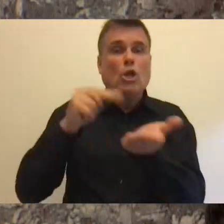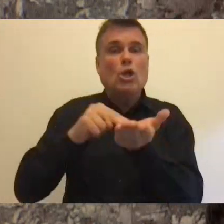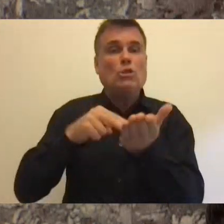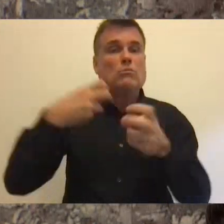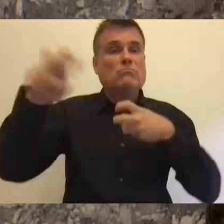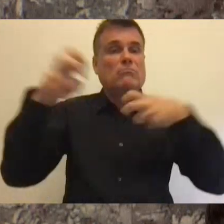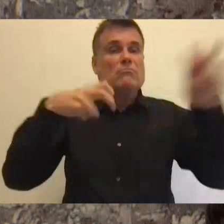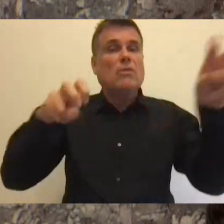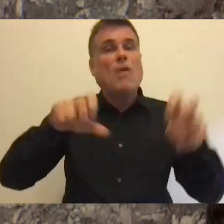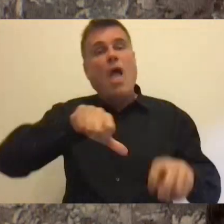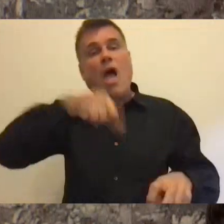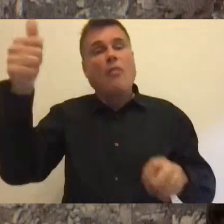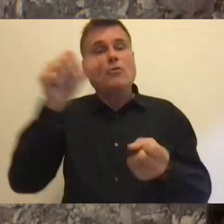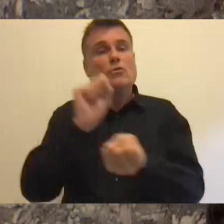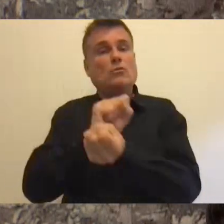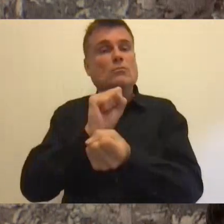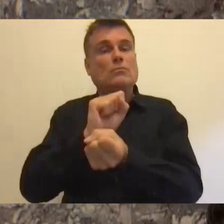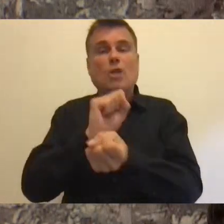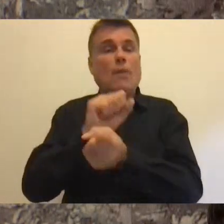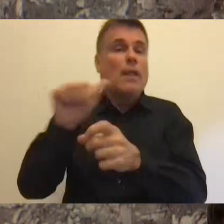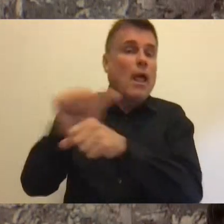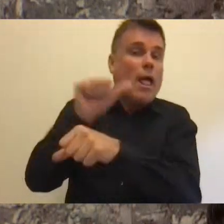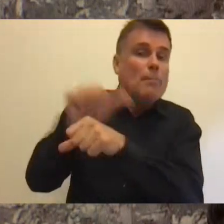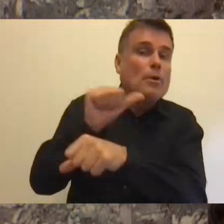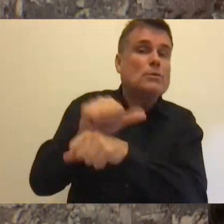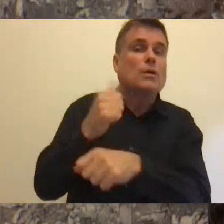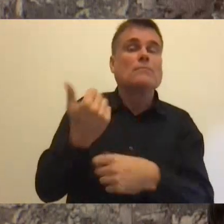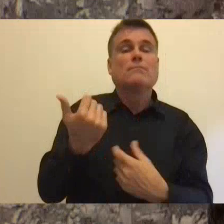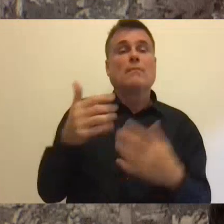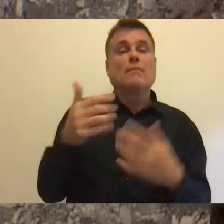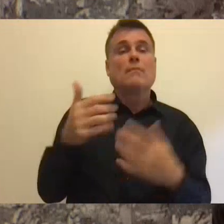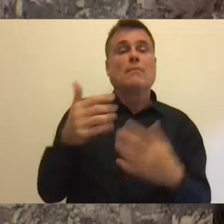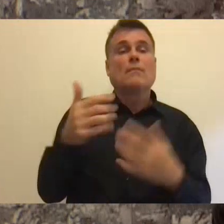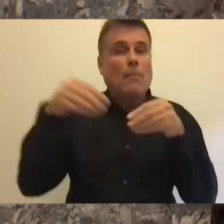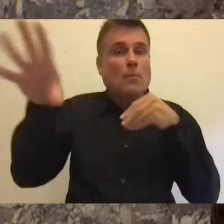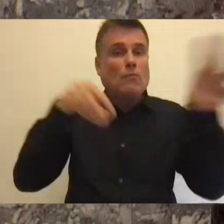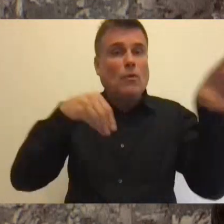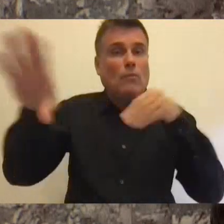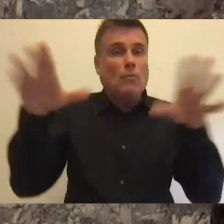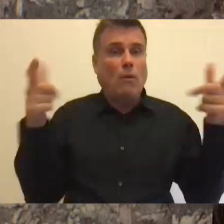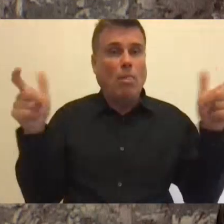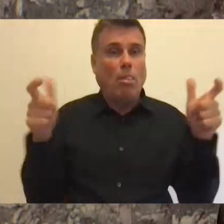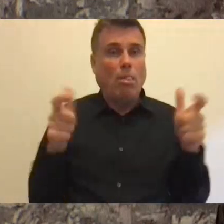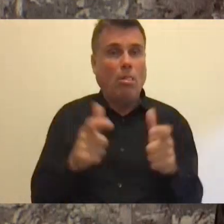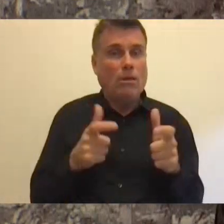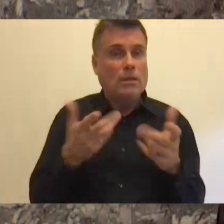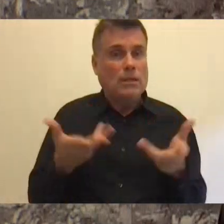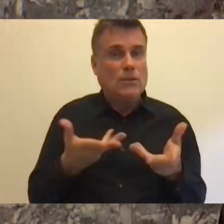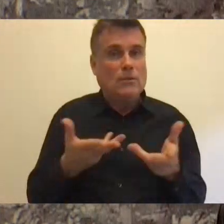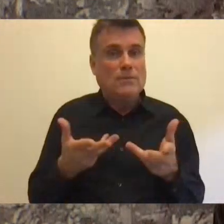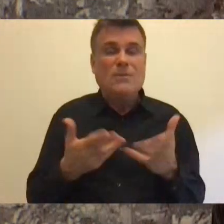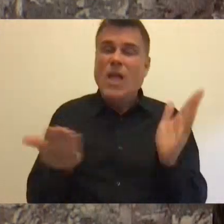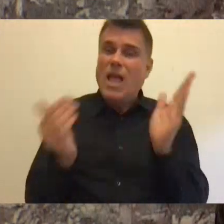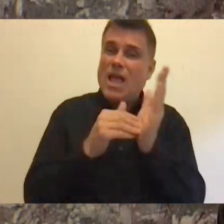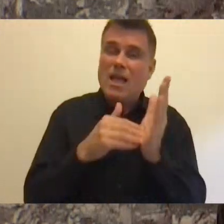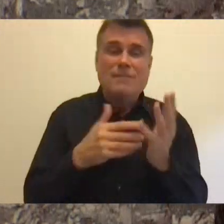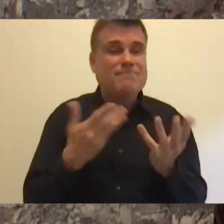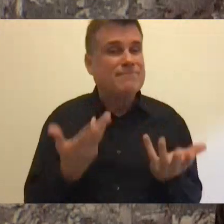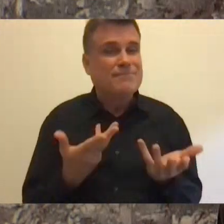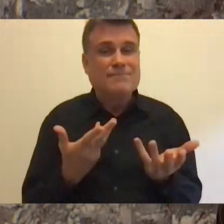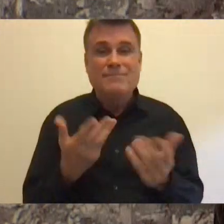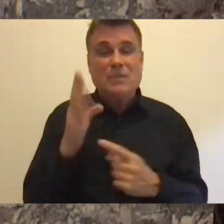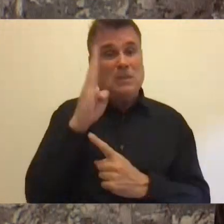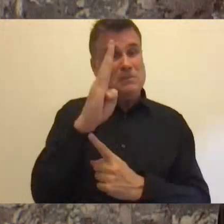a time when we learn that BC once again has the longest wait times at walk-in clinics in